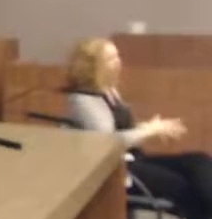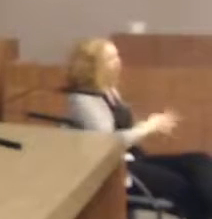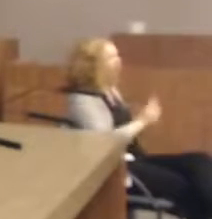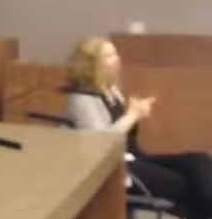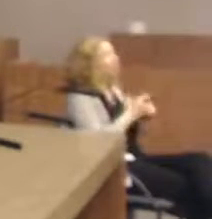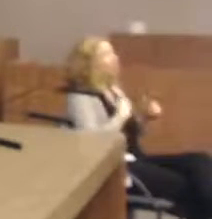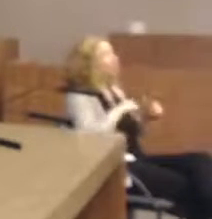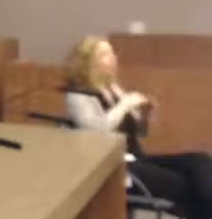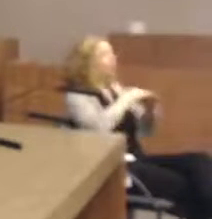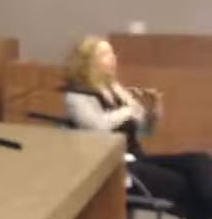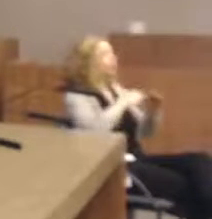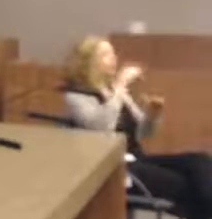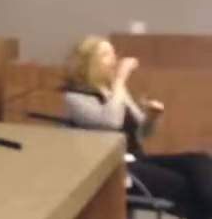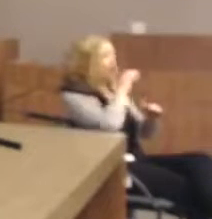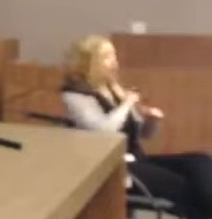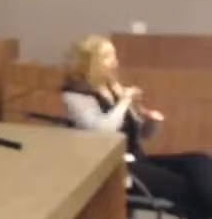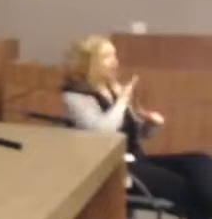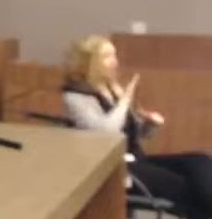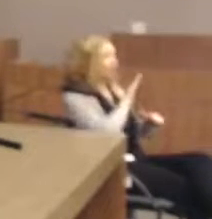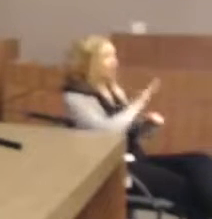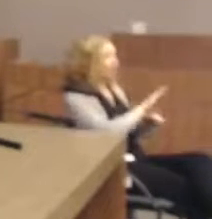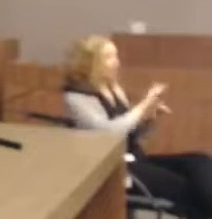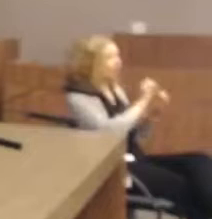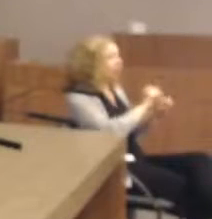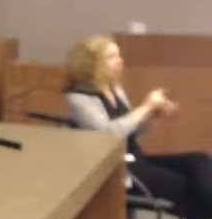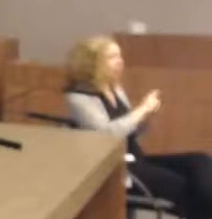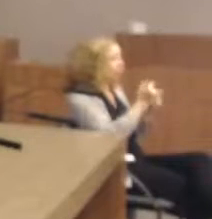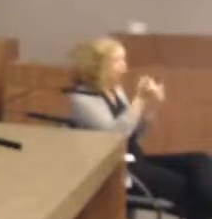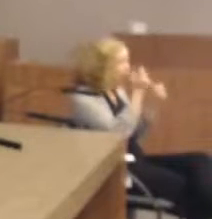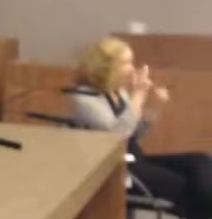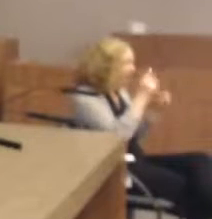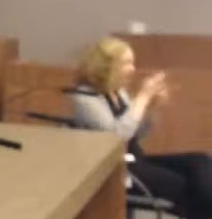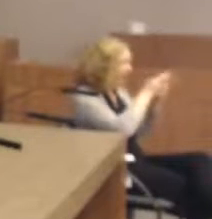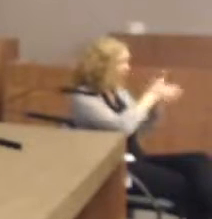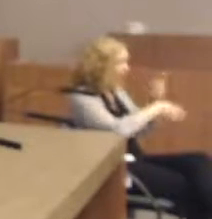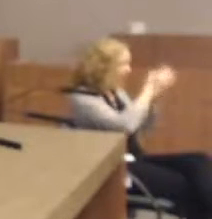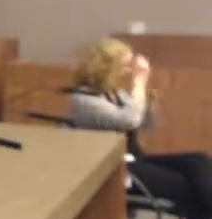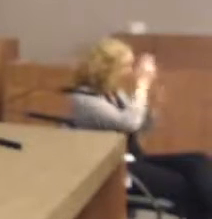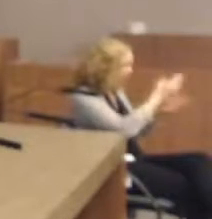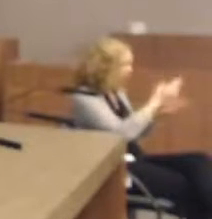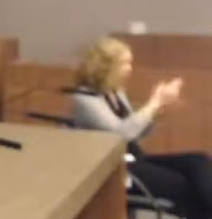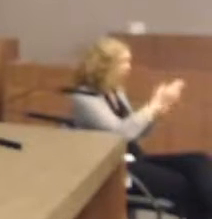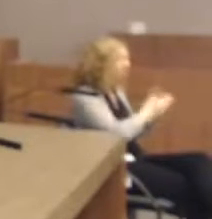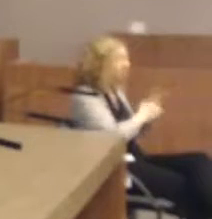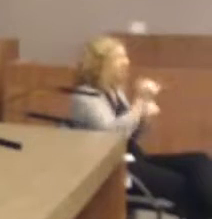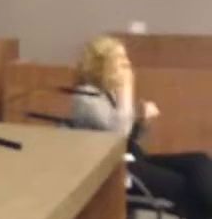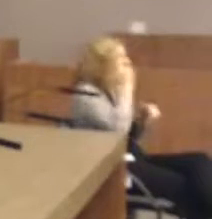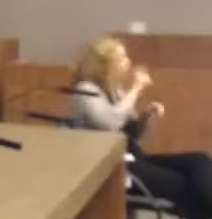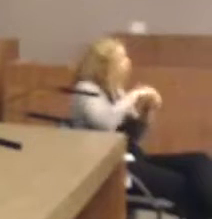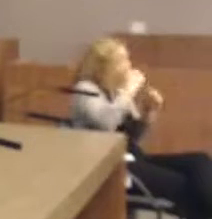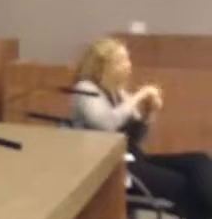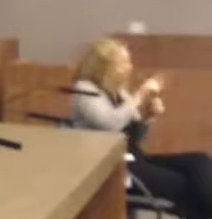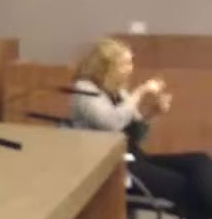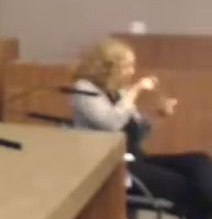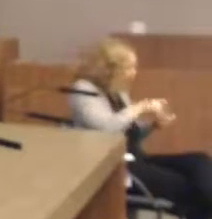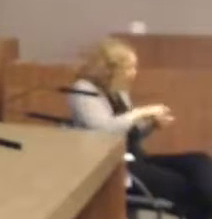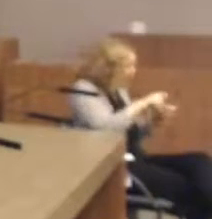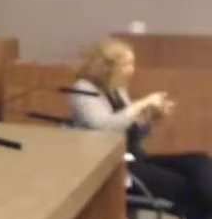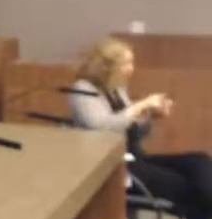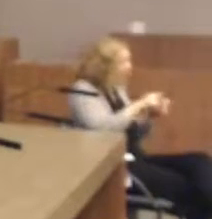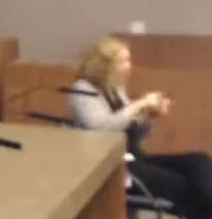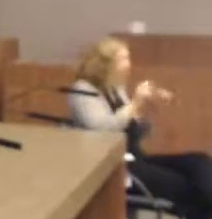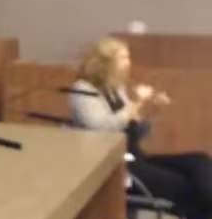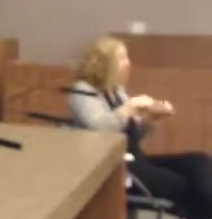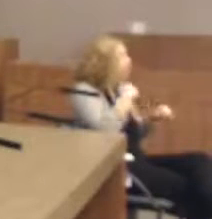underestimate their capacity to understand and to remember things. So remember that even if they're not remembering details in a narrative, they might